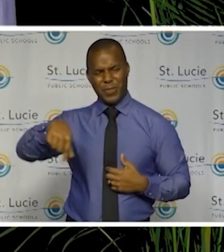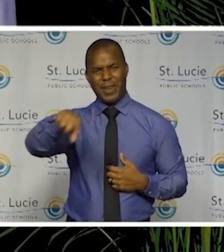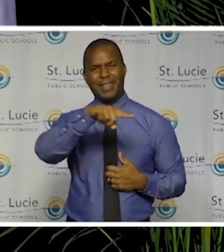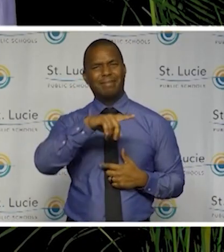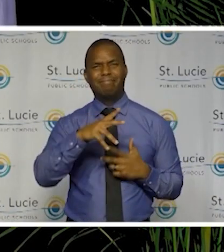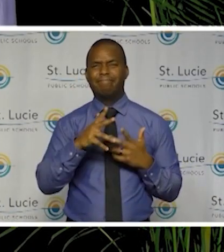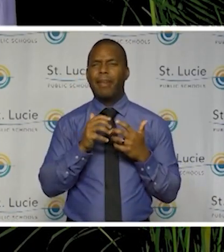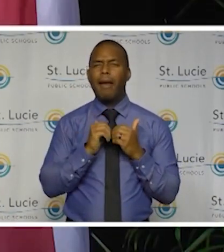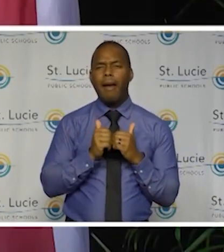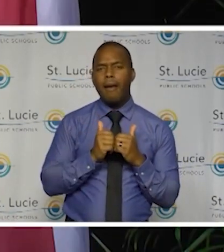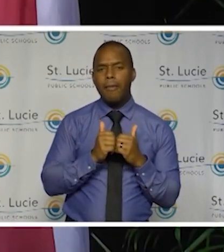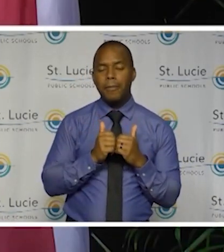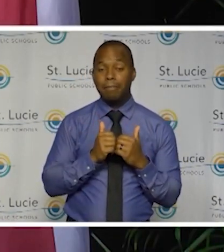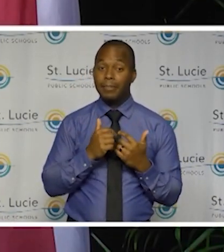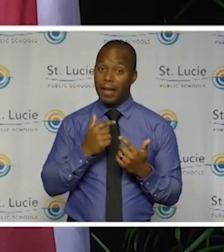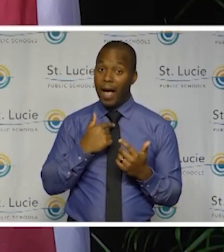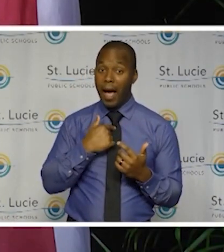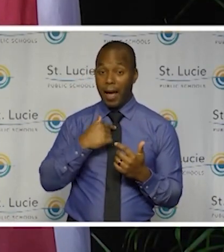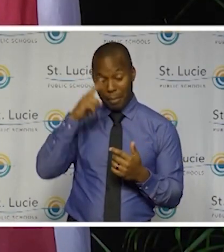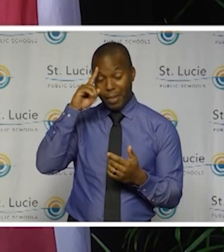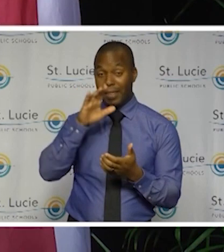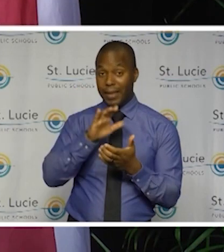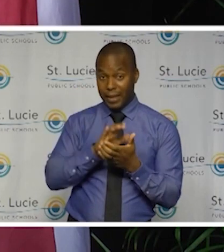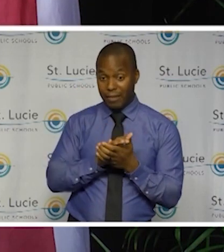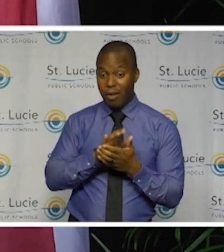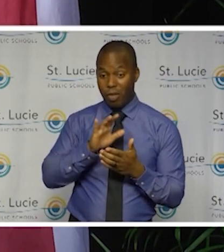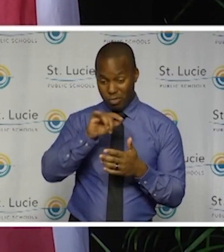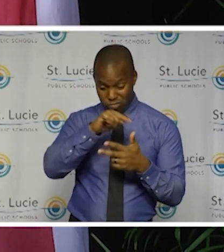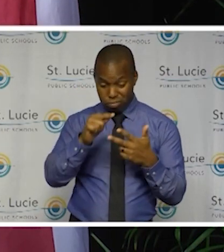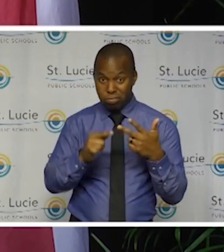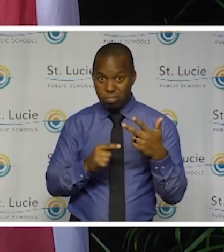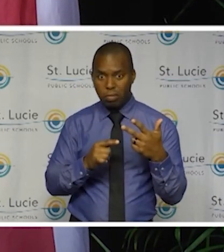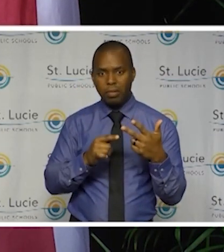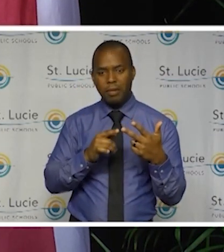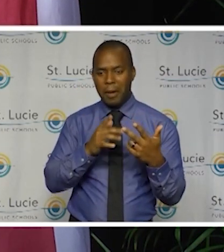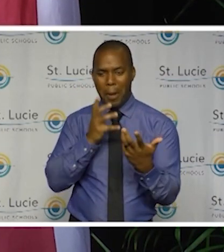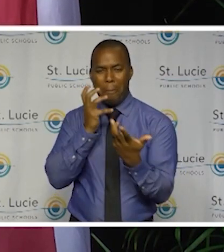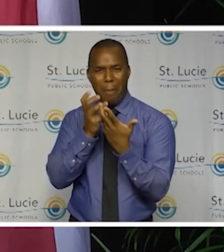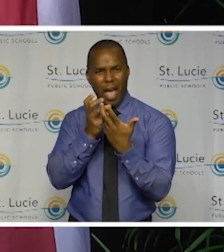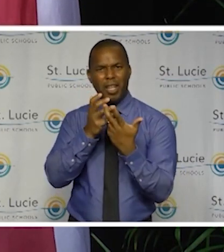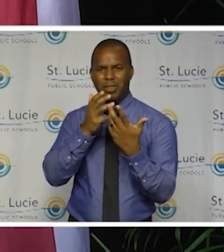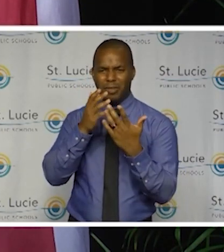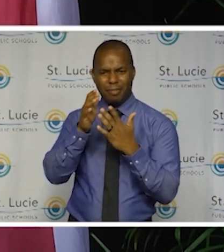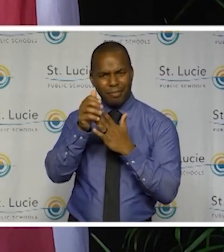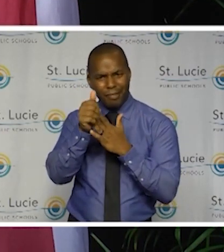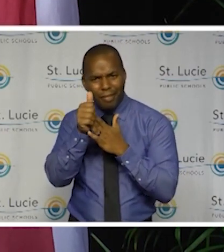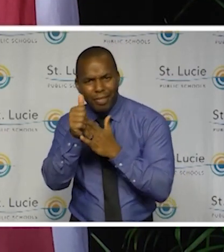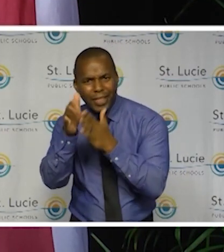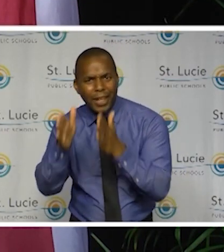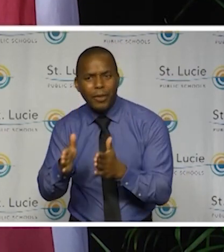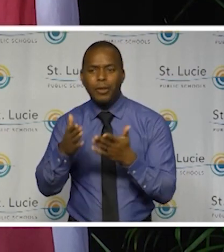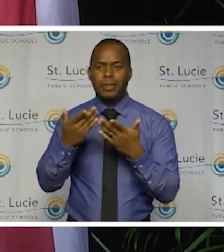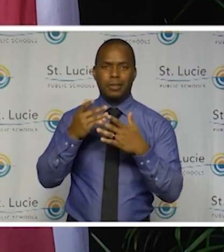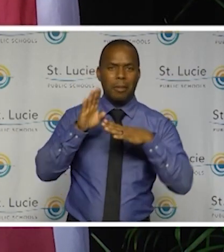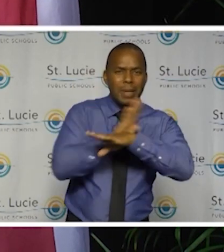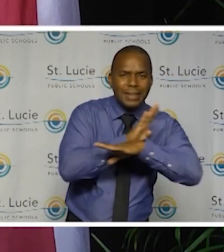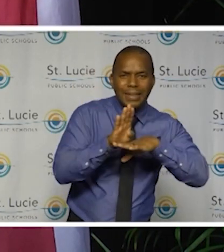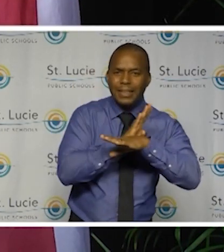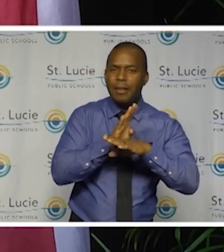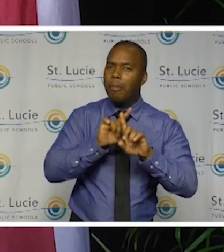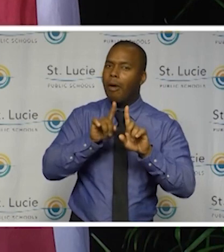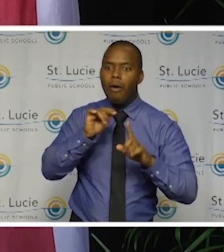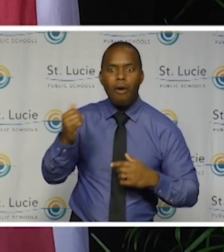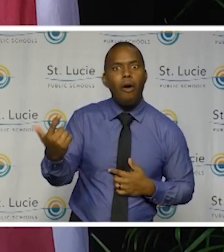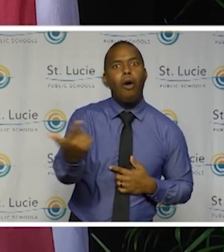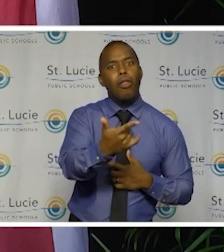a graduating senior? It is my belief that these principles not only apply to great leaders and organizations, but to all